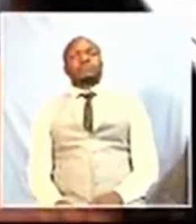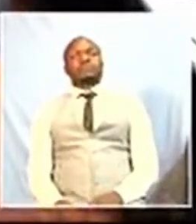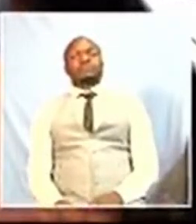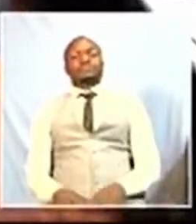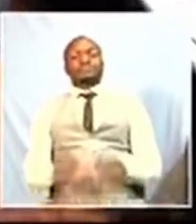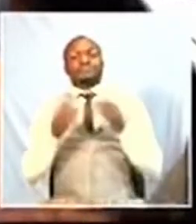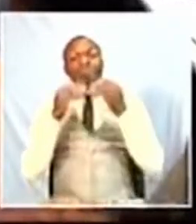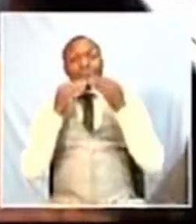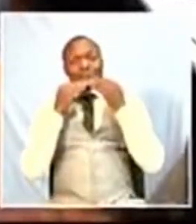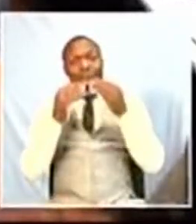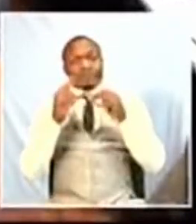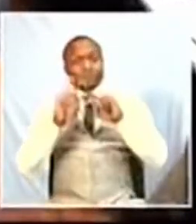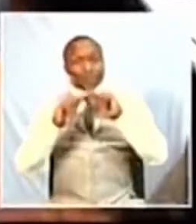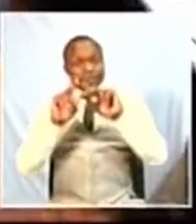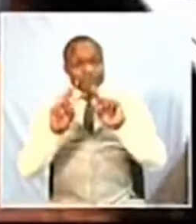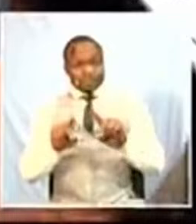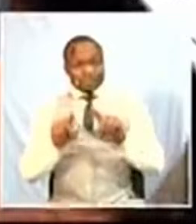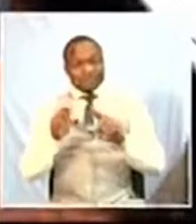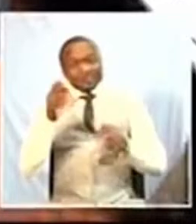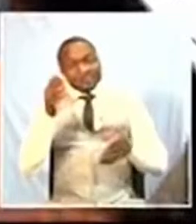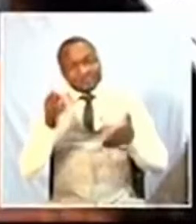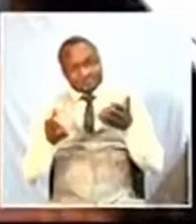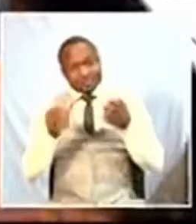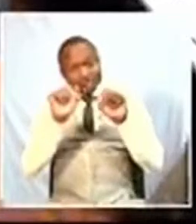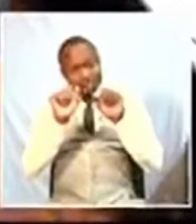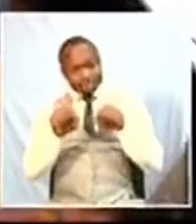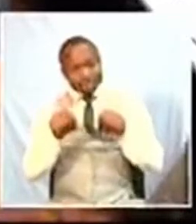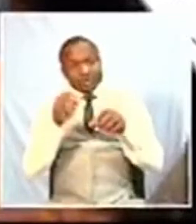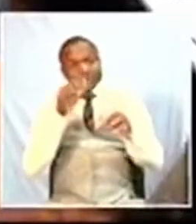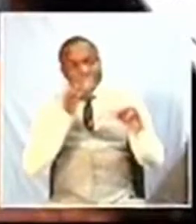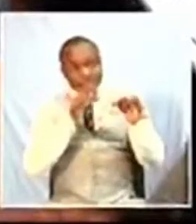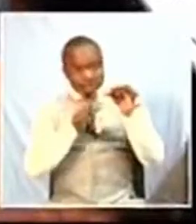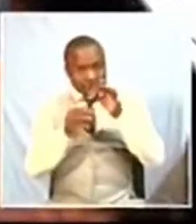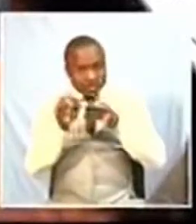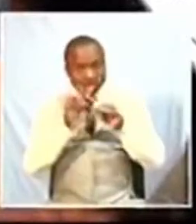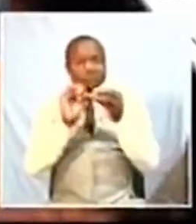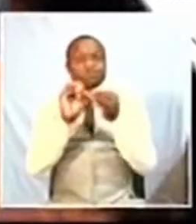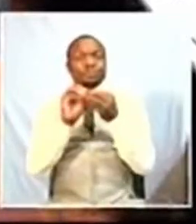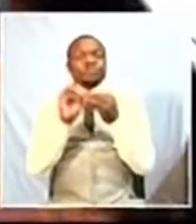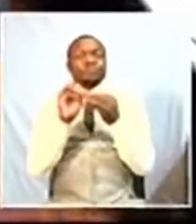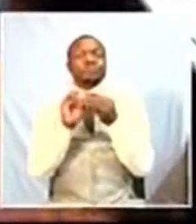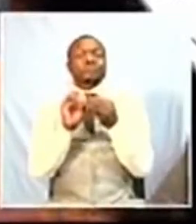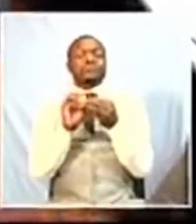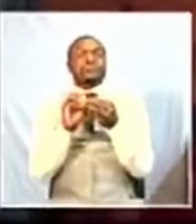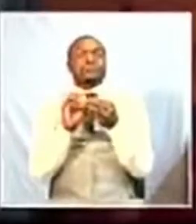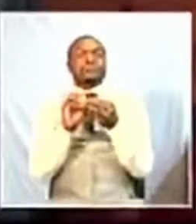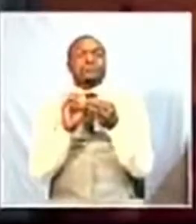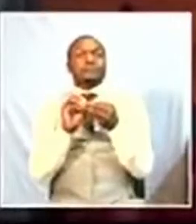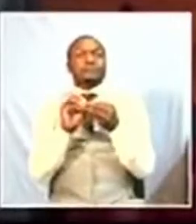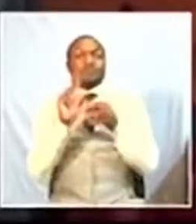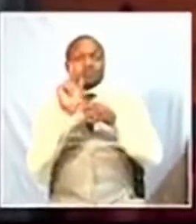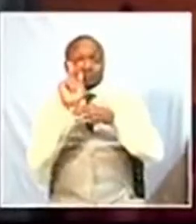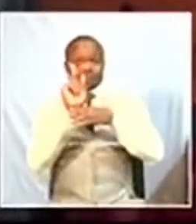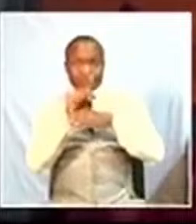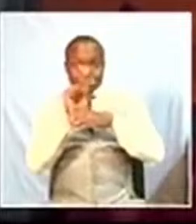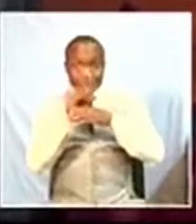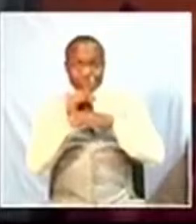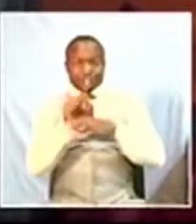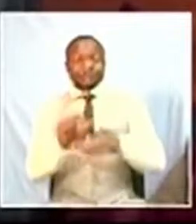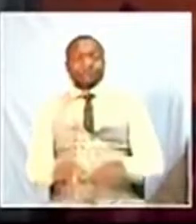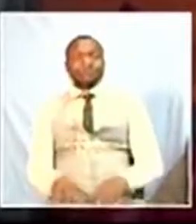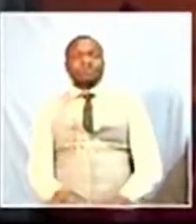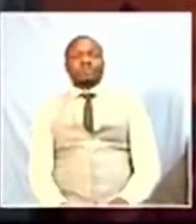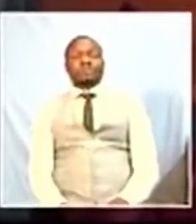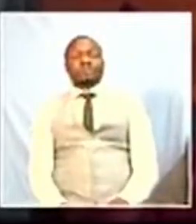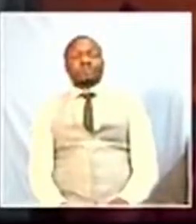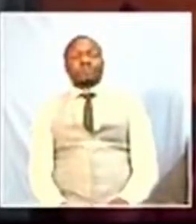Thank you, Chair. Chair, maybe if you can clarify further on the project. Okay. Yes,